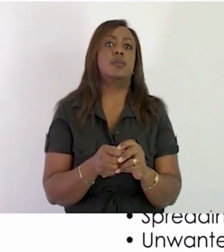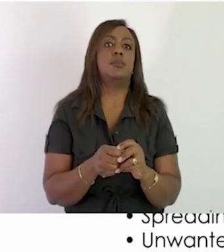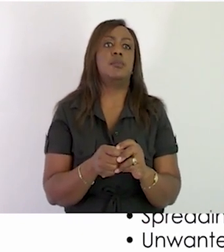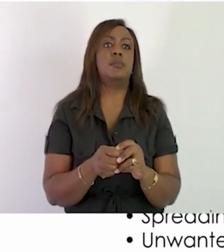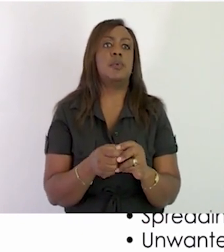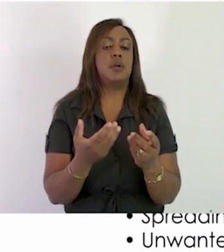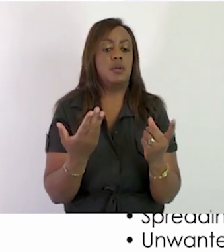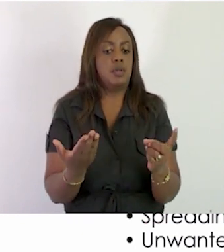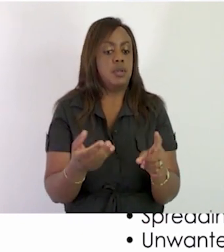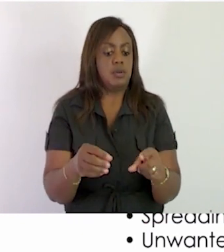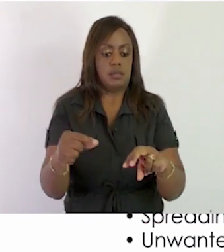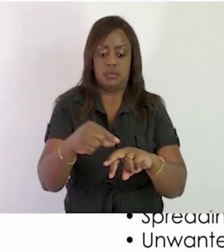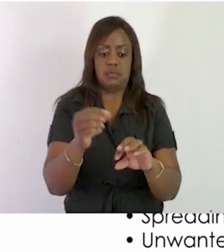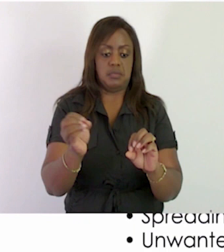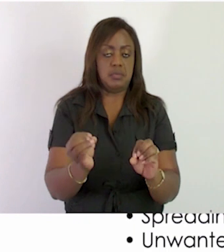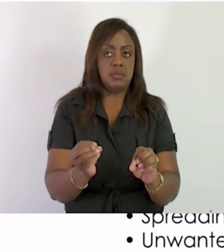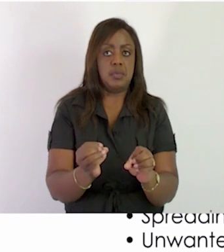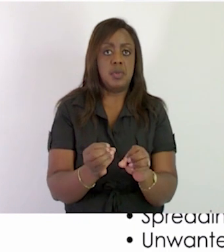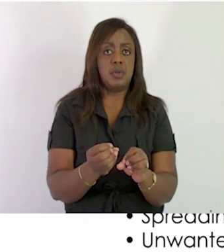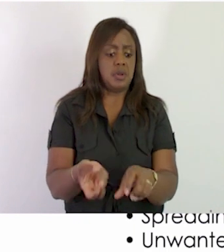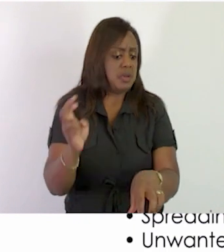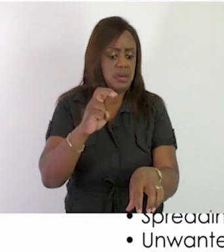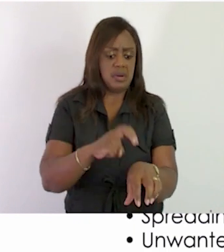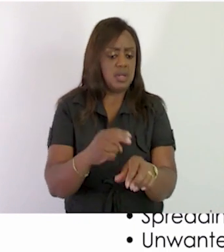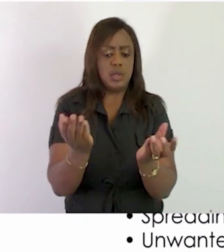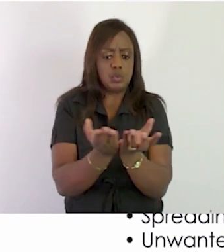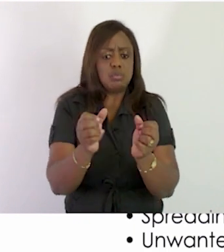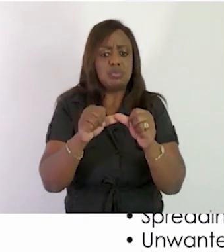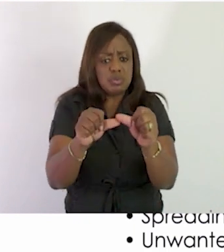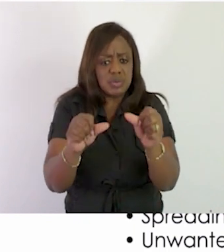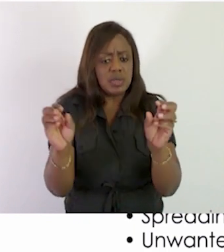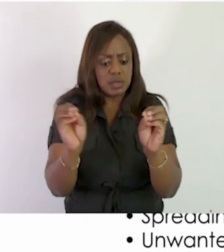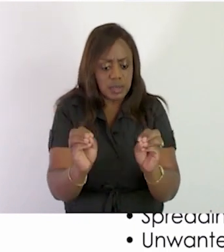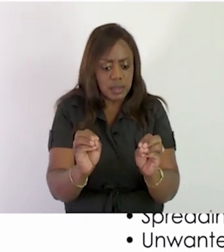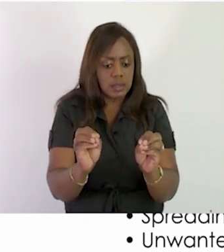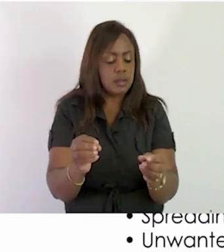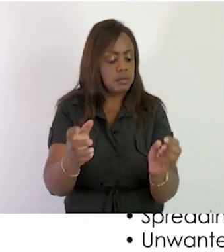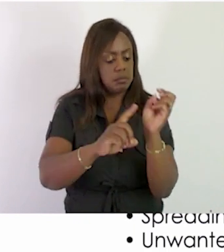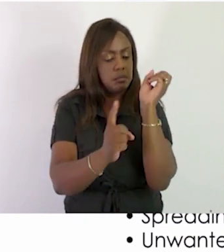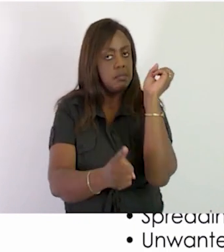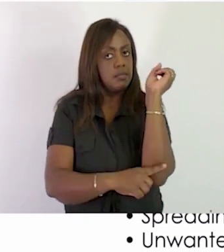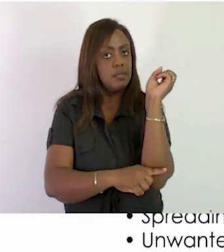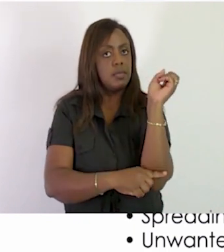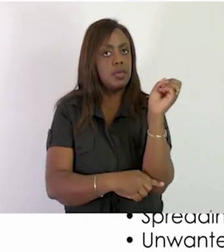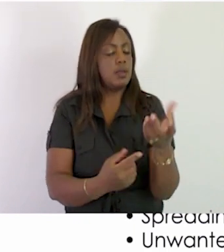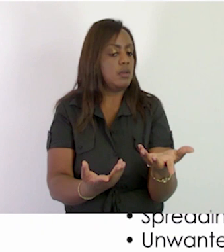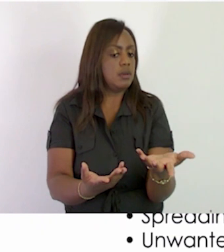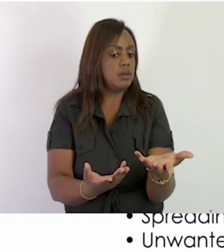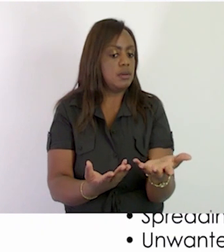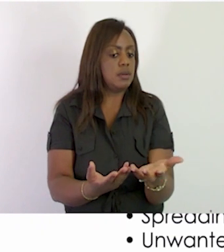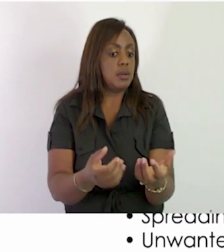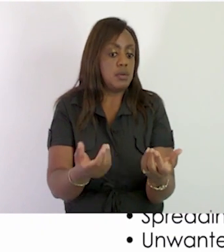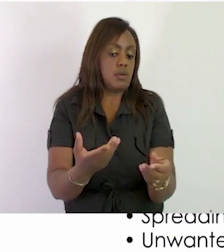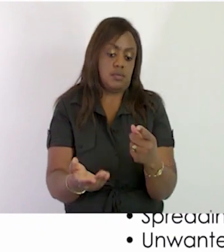unwanted pregnancies. And the other impact as well are looking after a baby of a sick person. Now, you